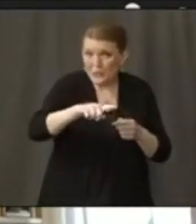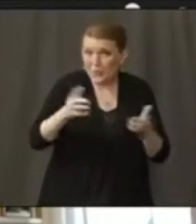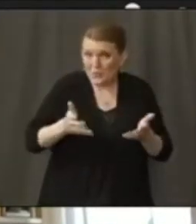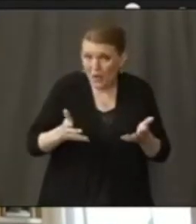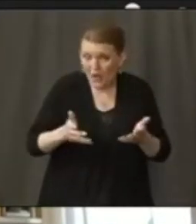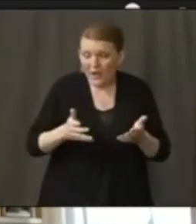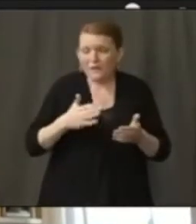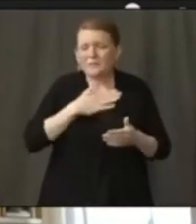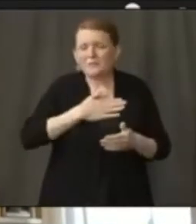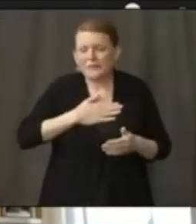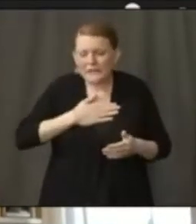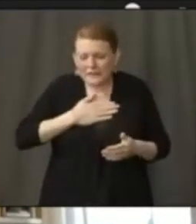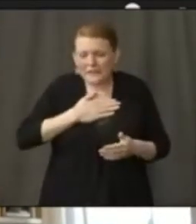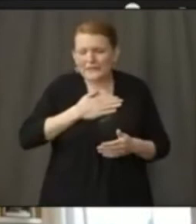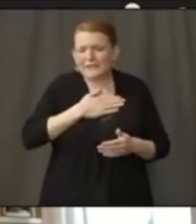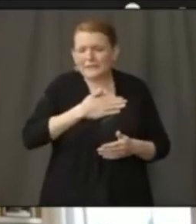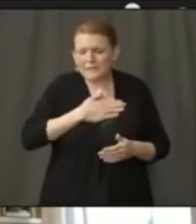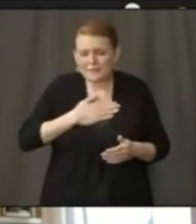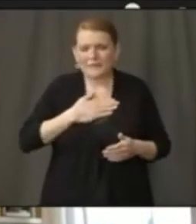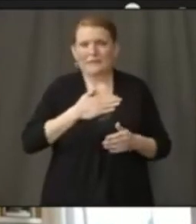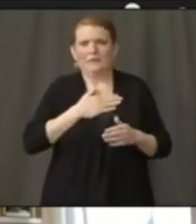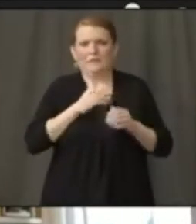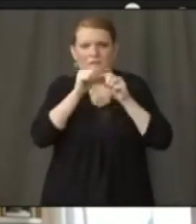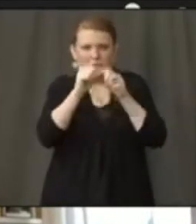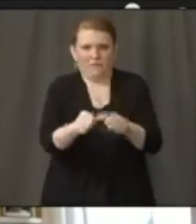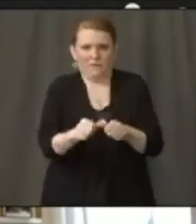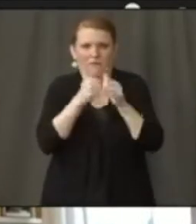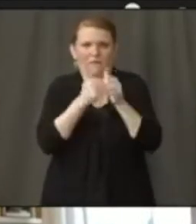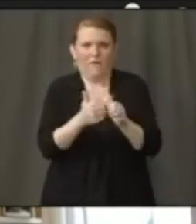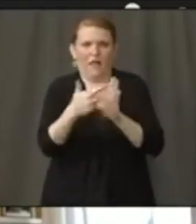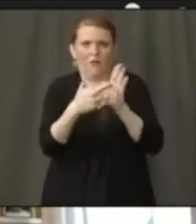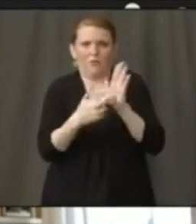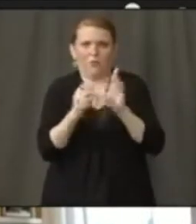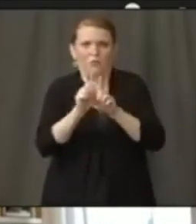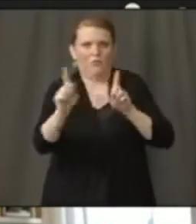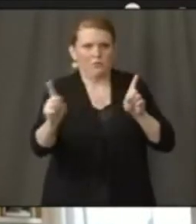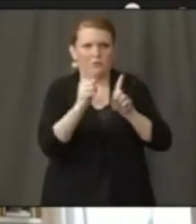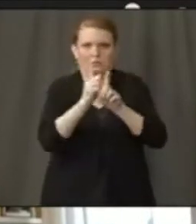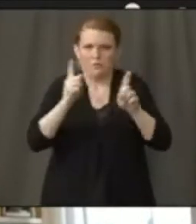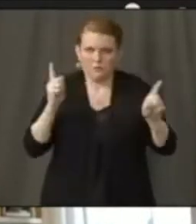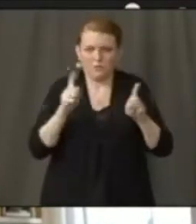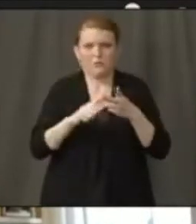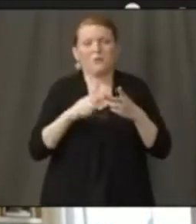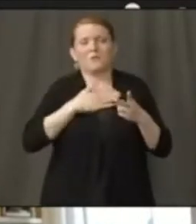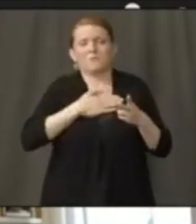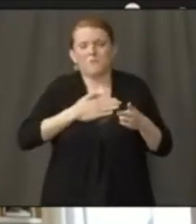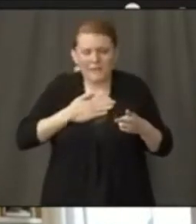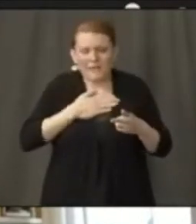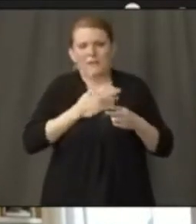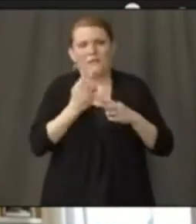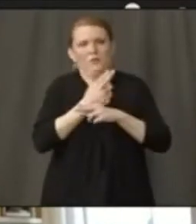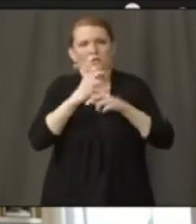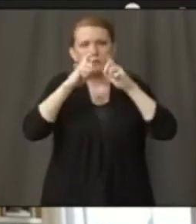distance as the governor has directed. Please, please wear your masks when you go into establishments, and